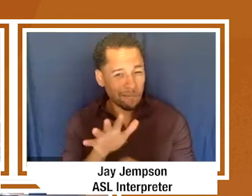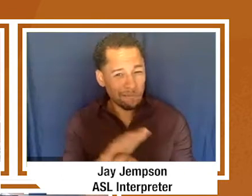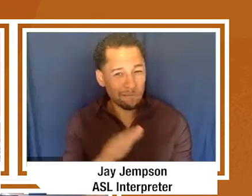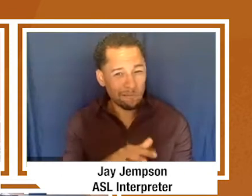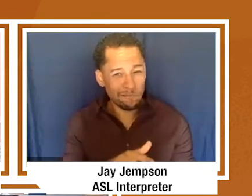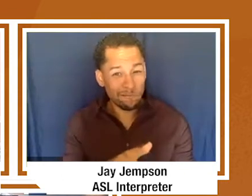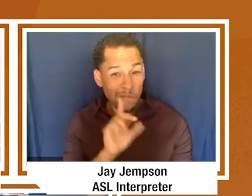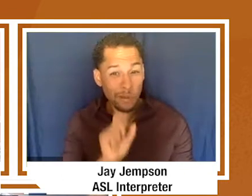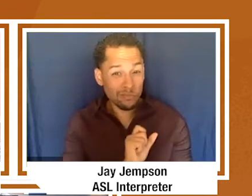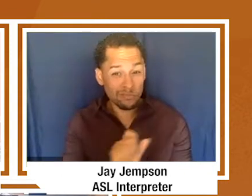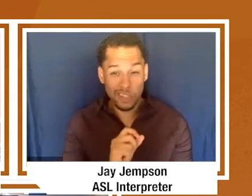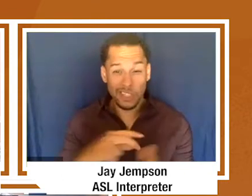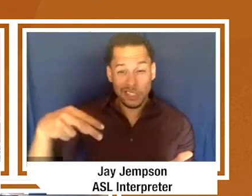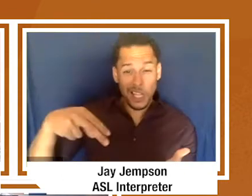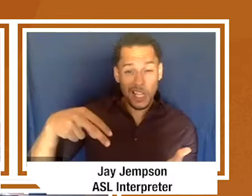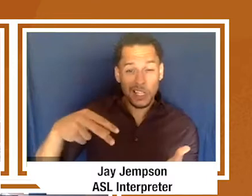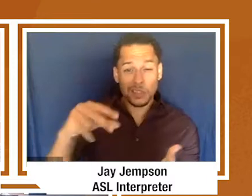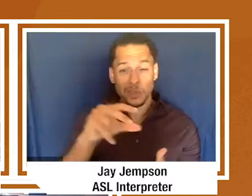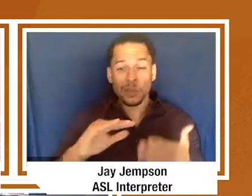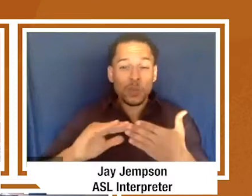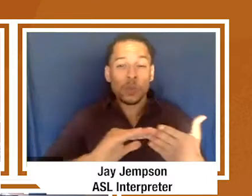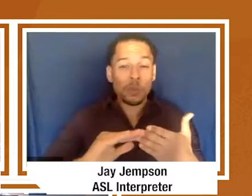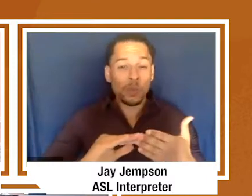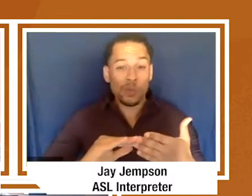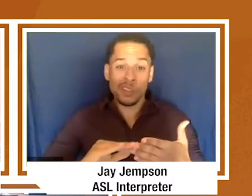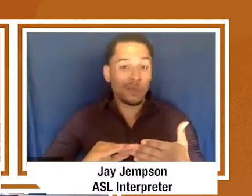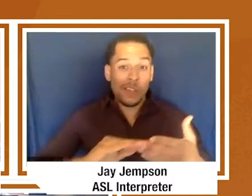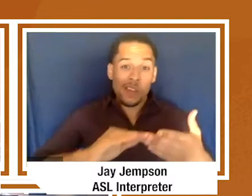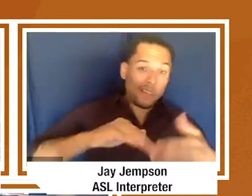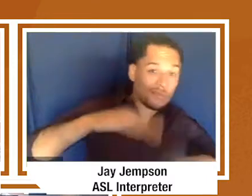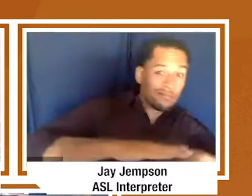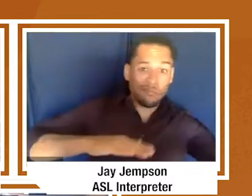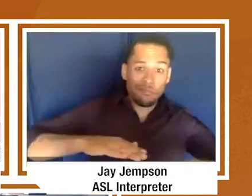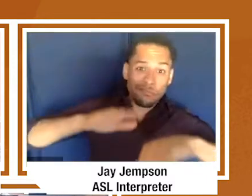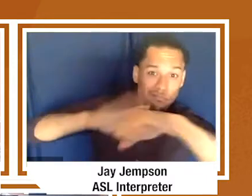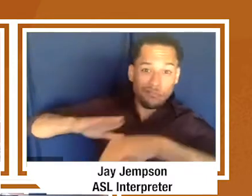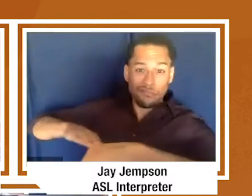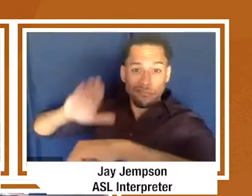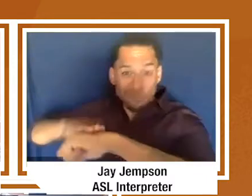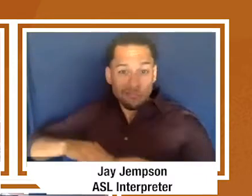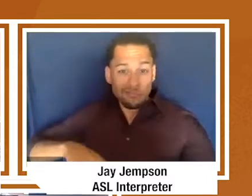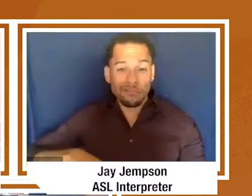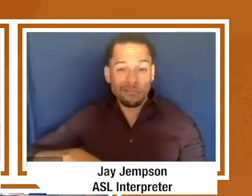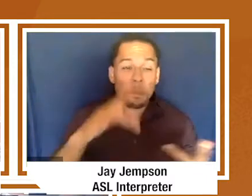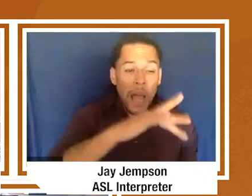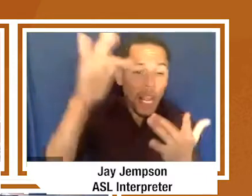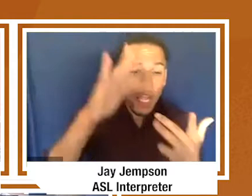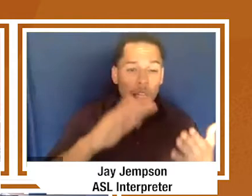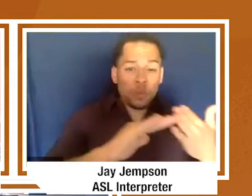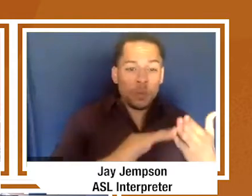know, we called out our community. We called out our ballet companies. We called out